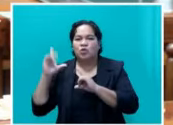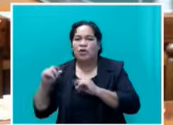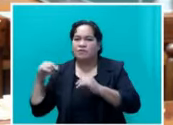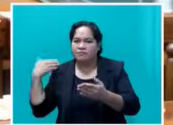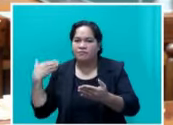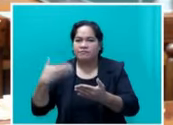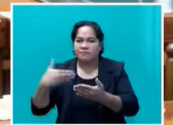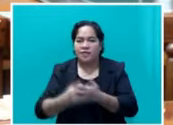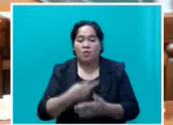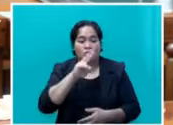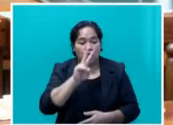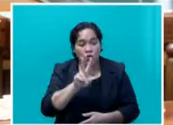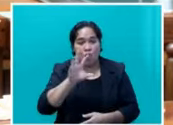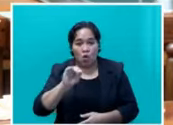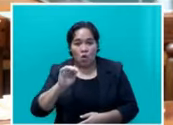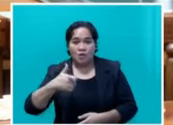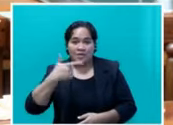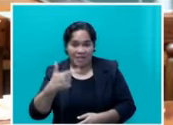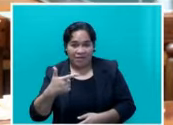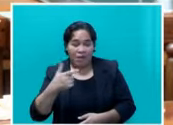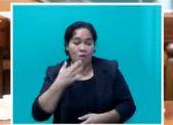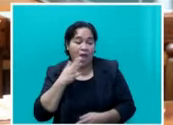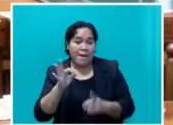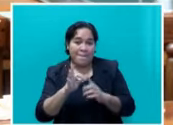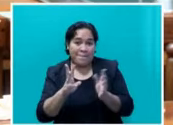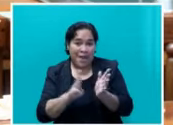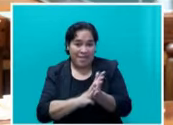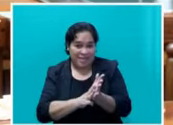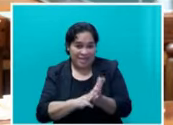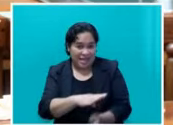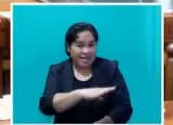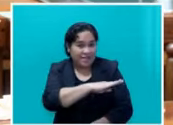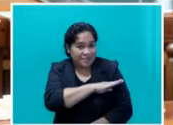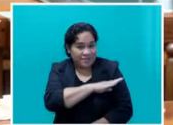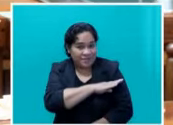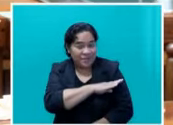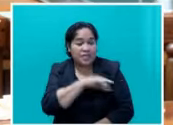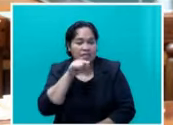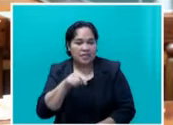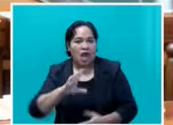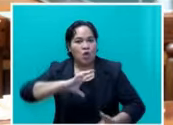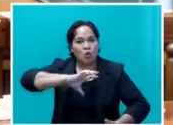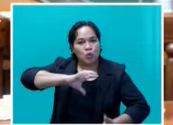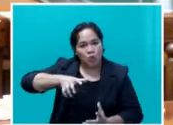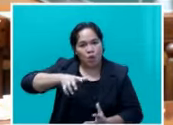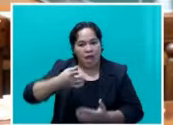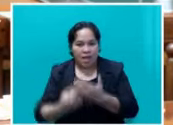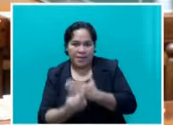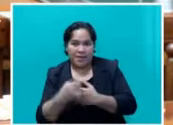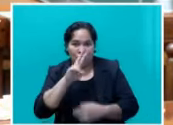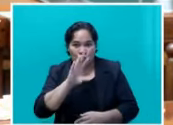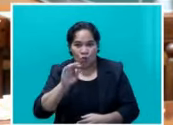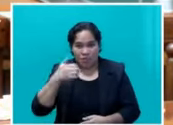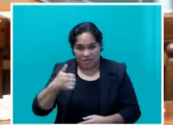From 2007, after the Prime Minister, Honorable Barenge Bainimarama, carried out his coup in 2006,